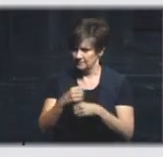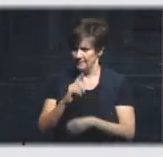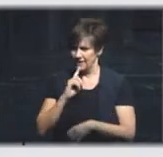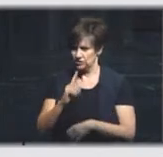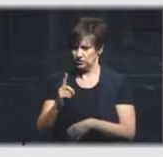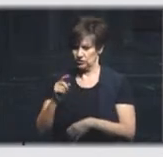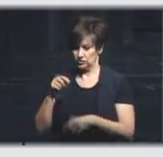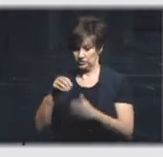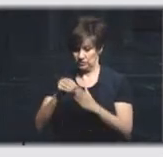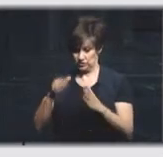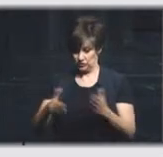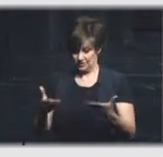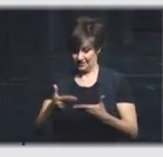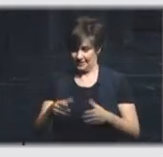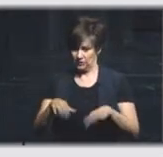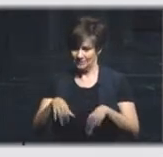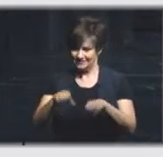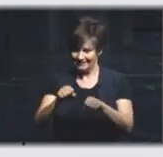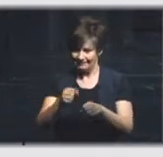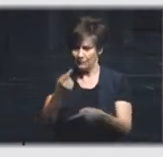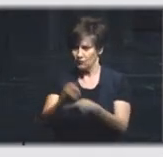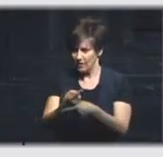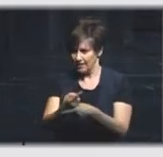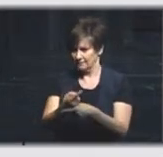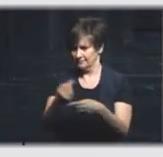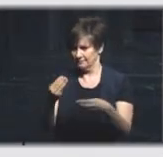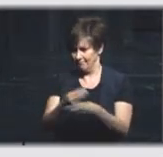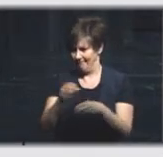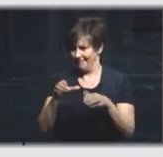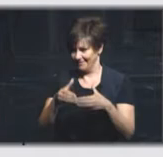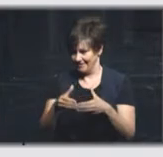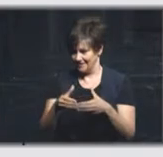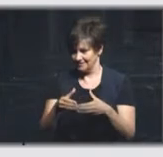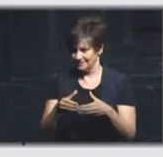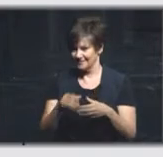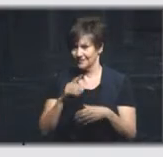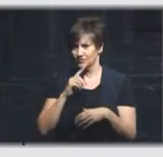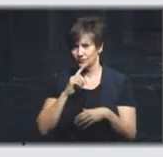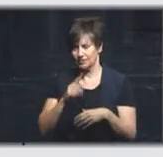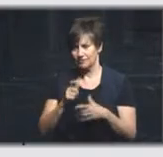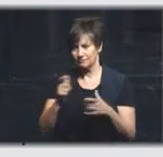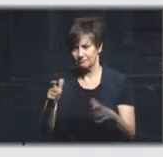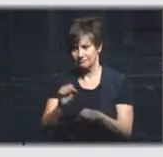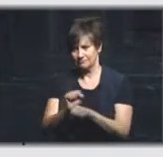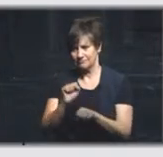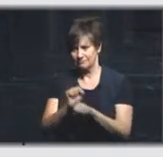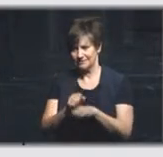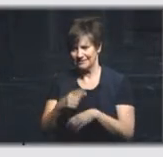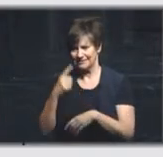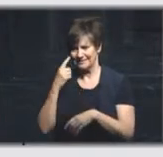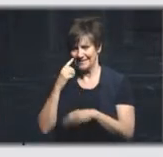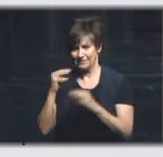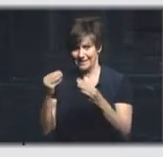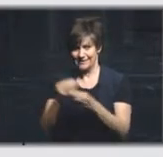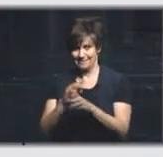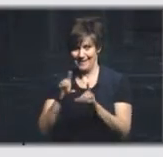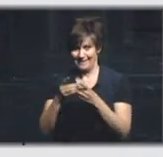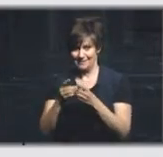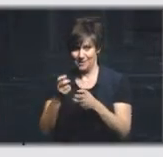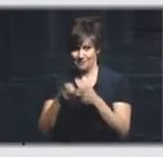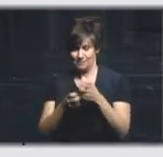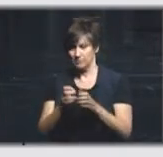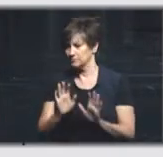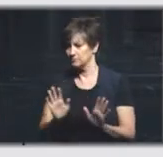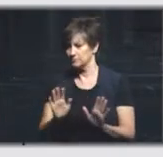our students are taking the right math classes. This is going to be a big undertaking. It sounds like it's a math department issue. It